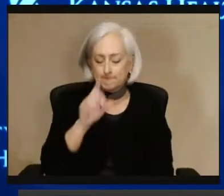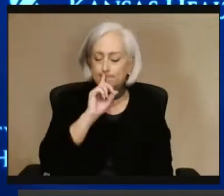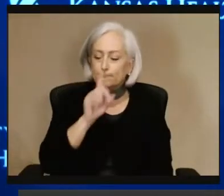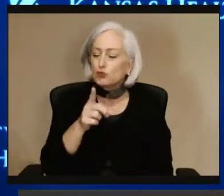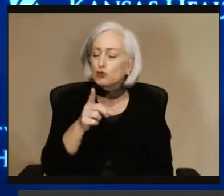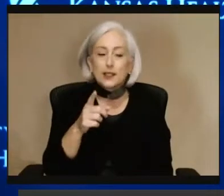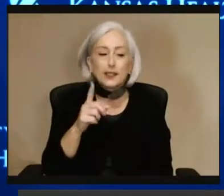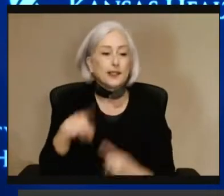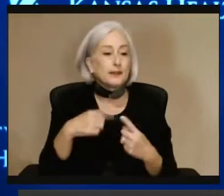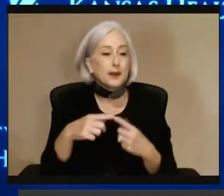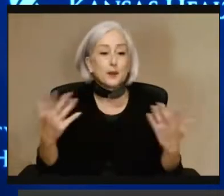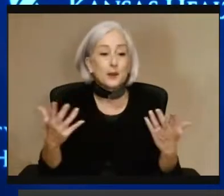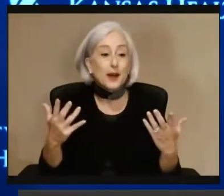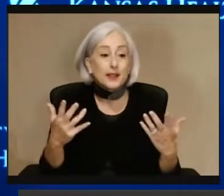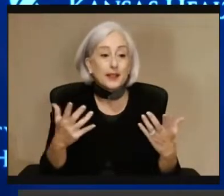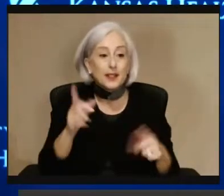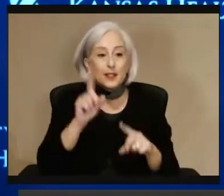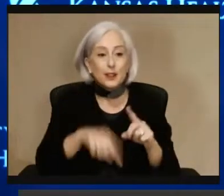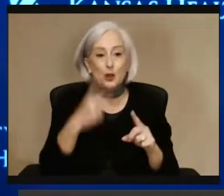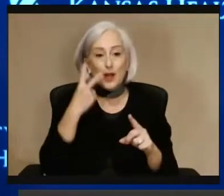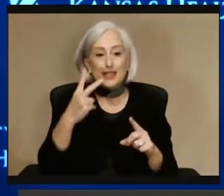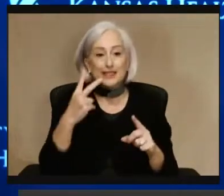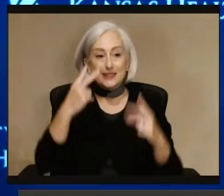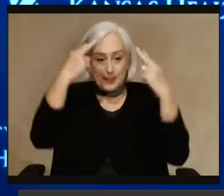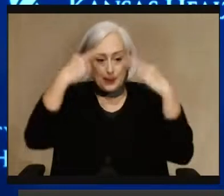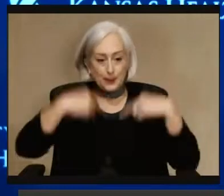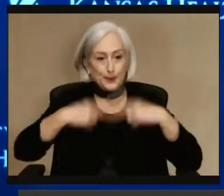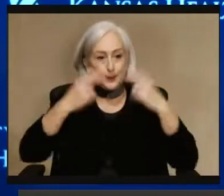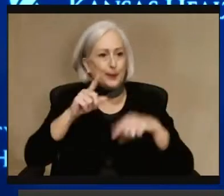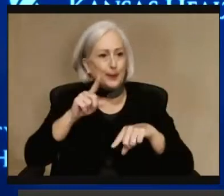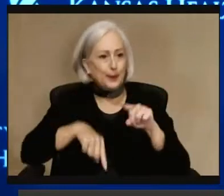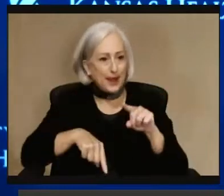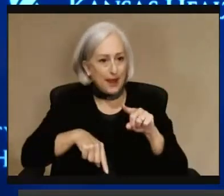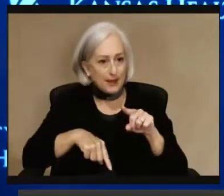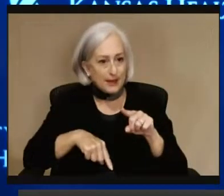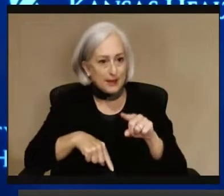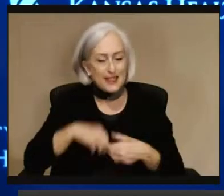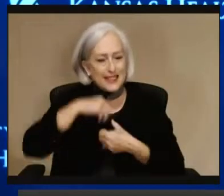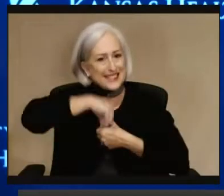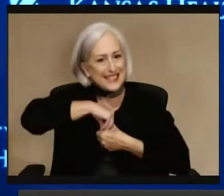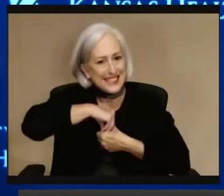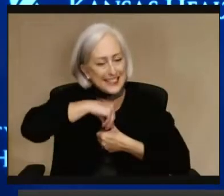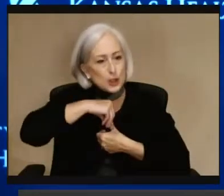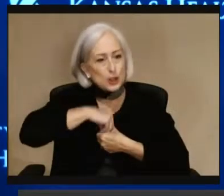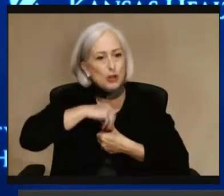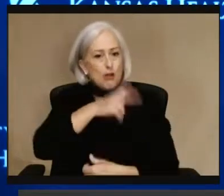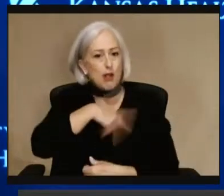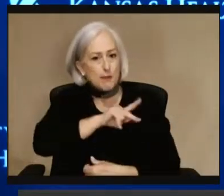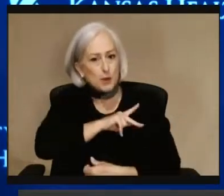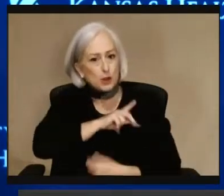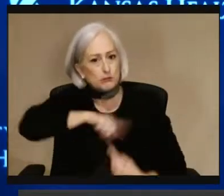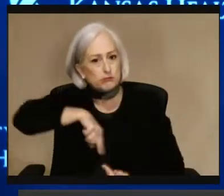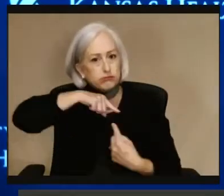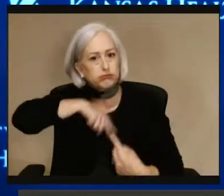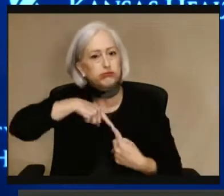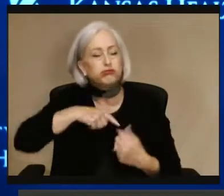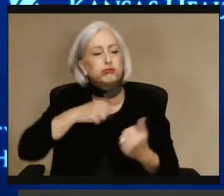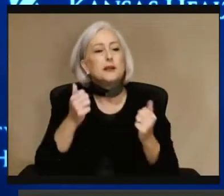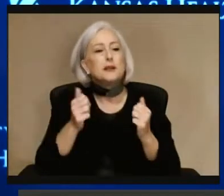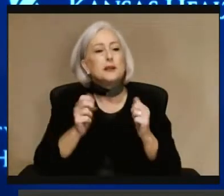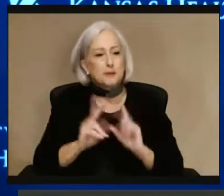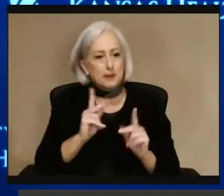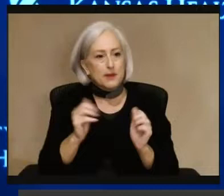you can't see this from the outside. And this is an internal, personal battle that people wage every moment of every